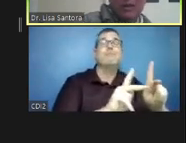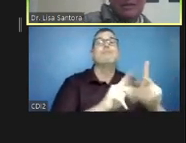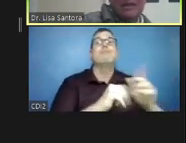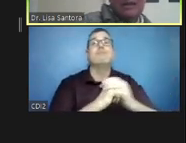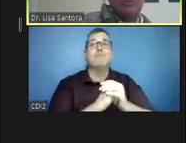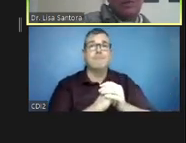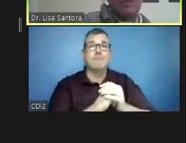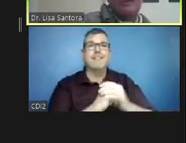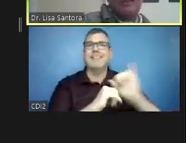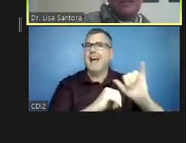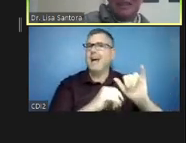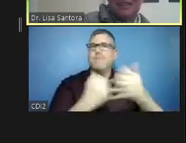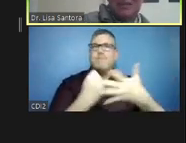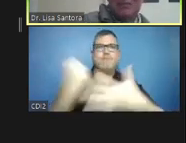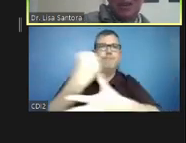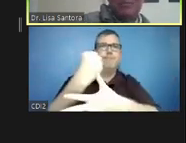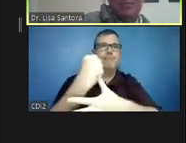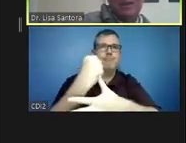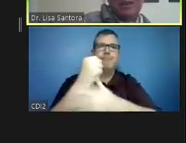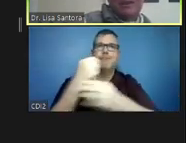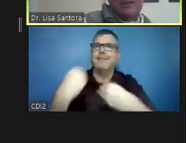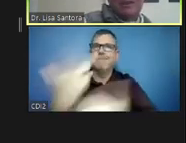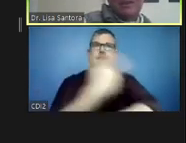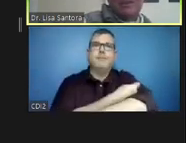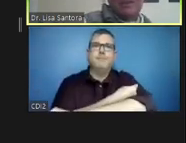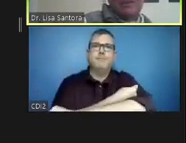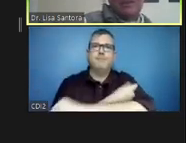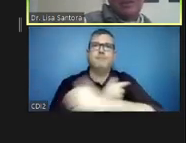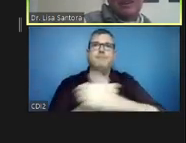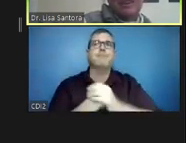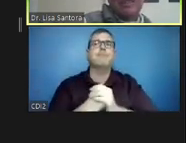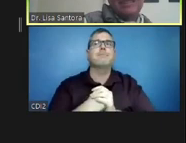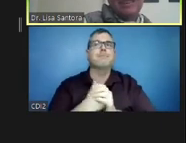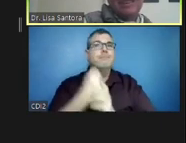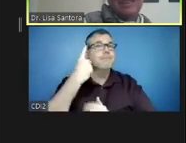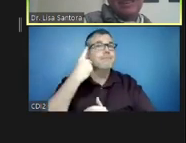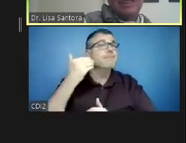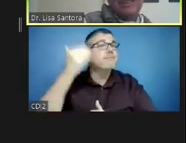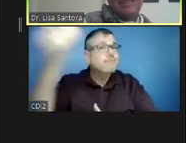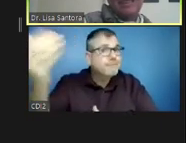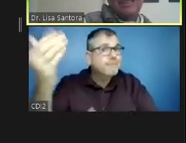get vaccinated, but it's going to take us some time. Jump ahead.